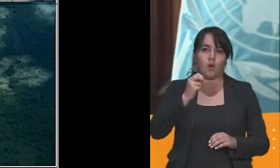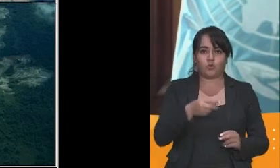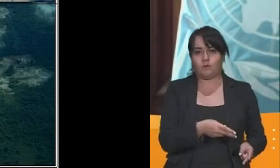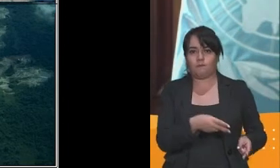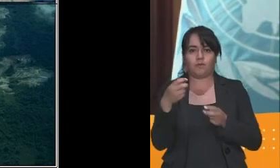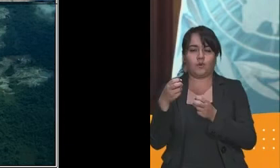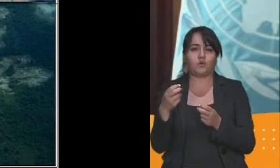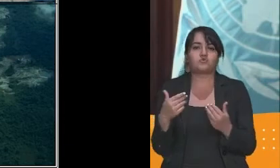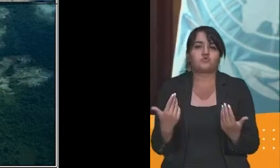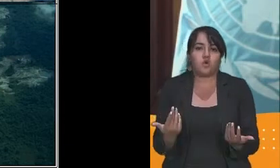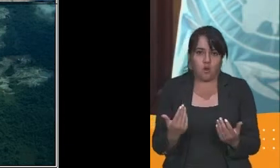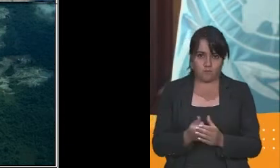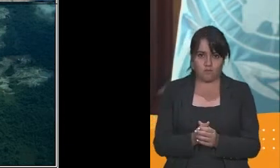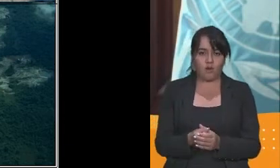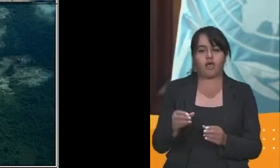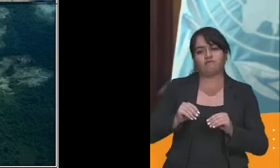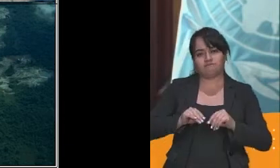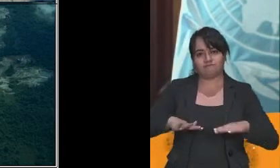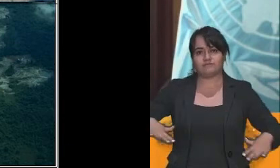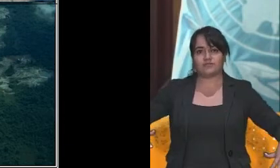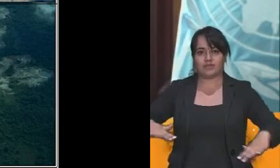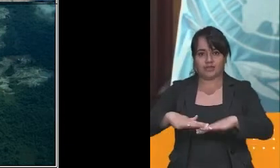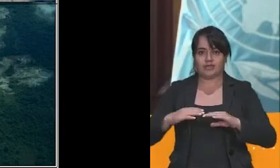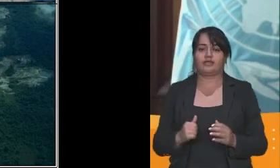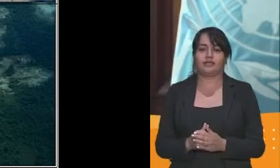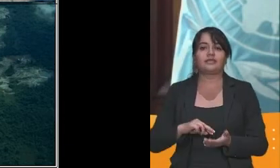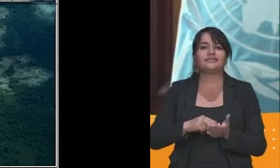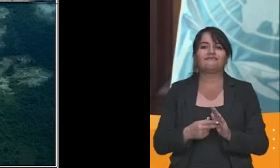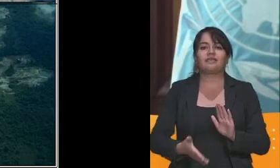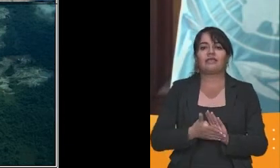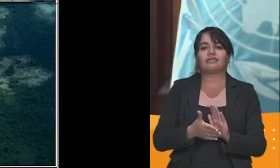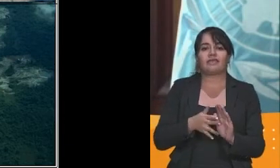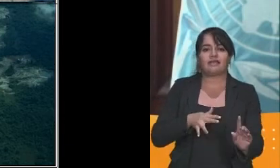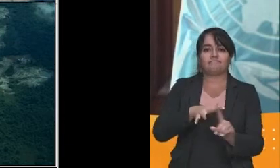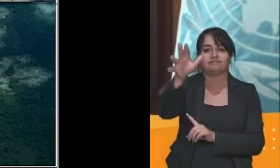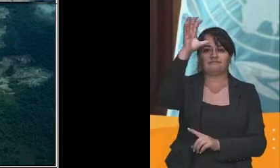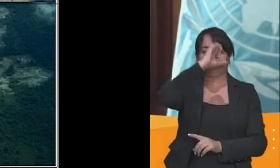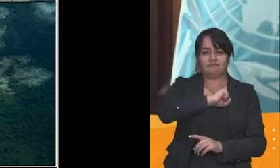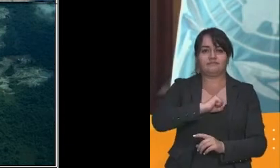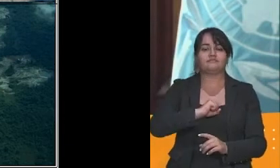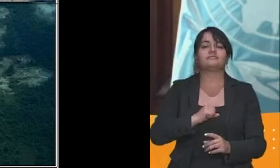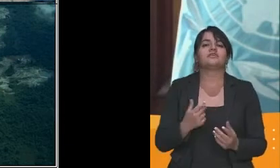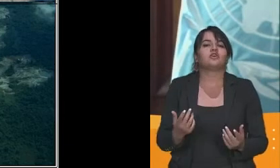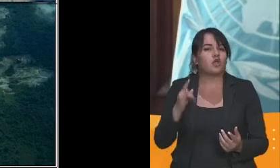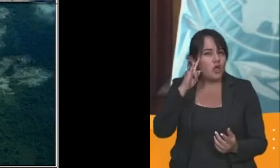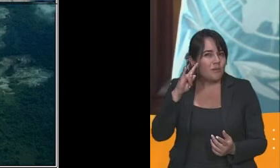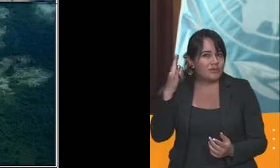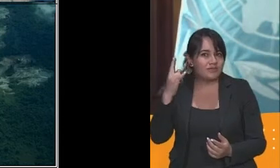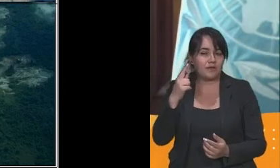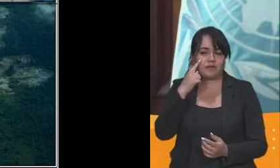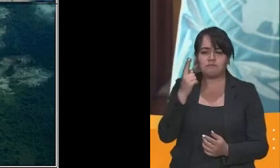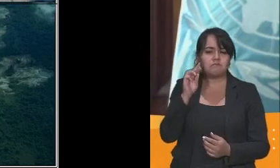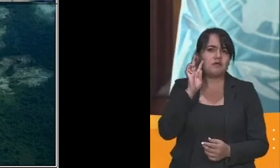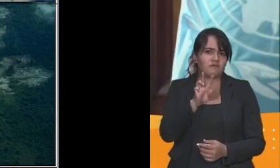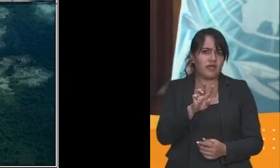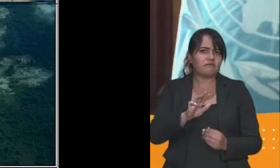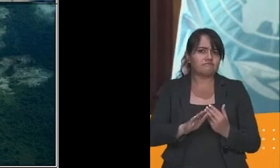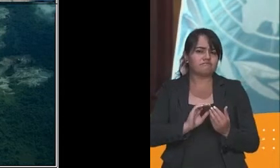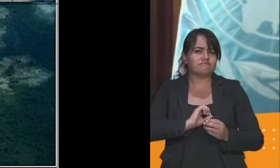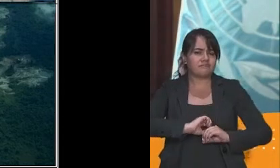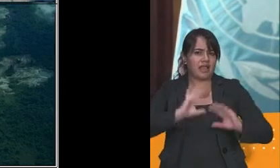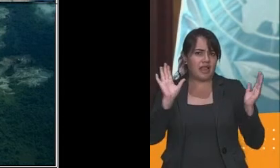in the alluvial gold mining in the Colombian territory, the ones on the ground. This evidence, how can we see it? Well, we can see